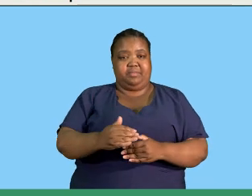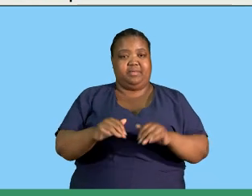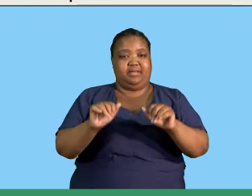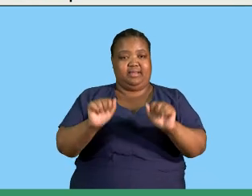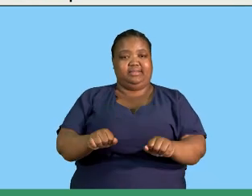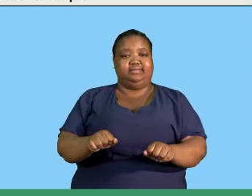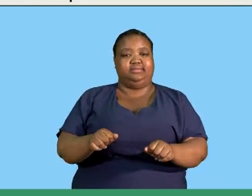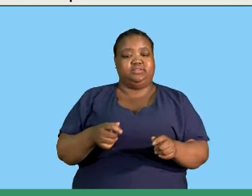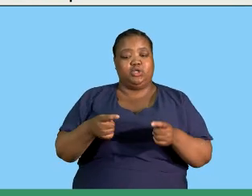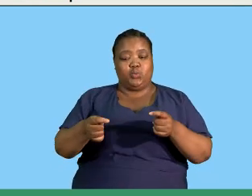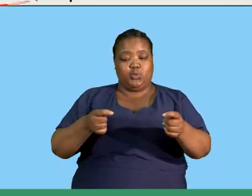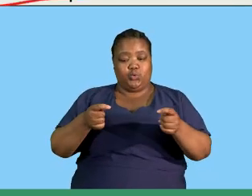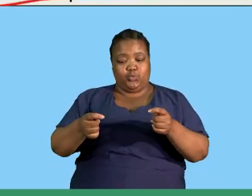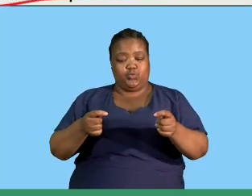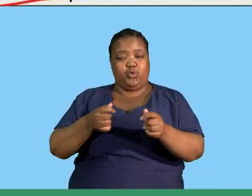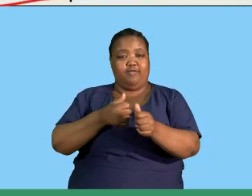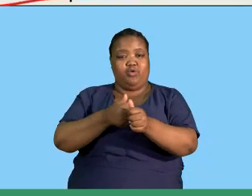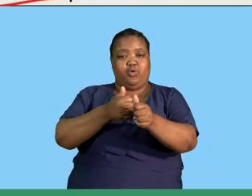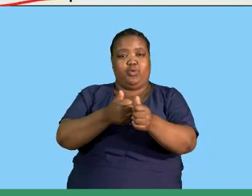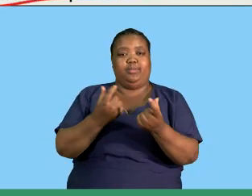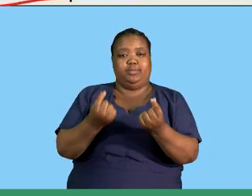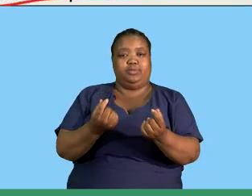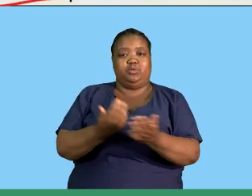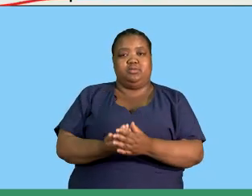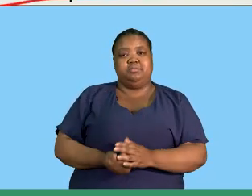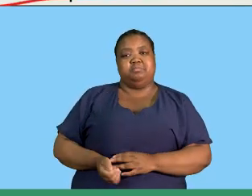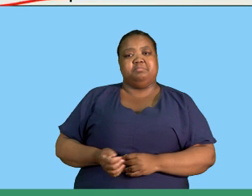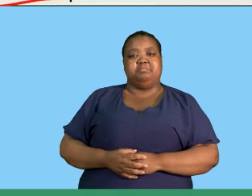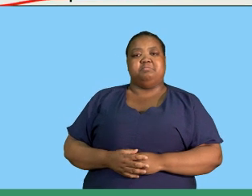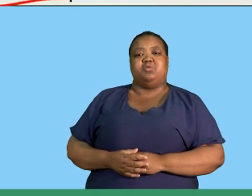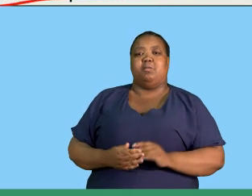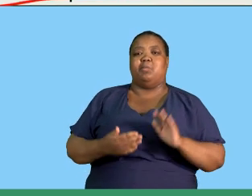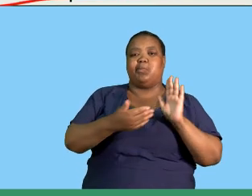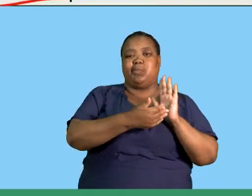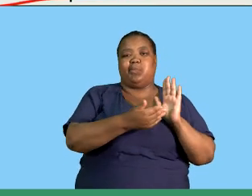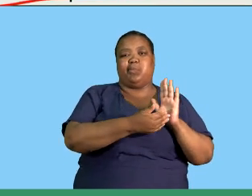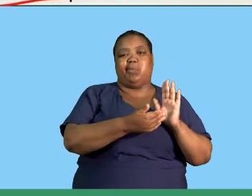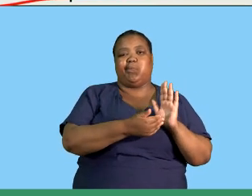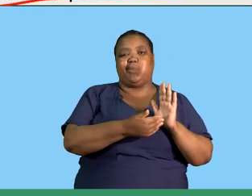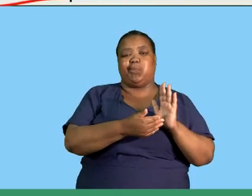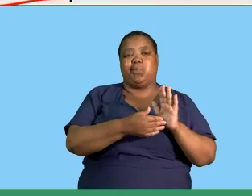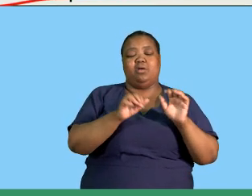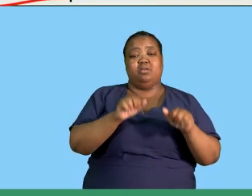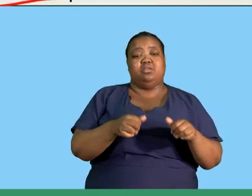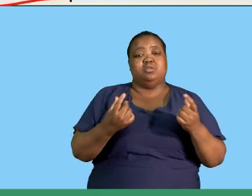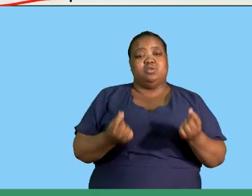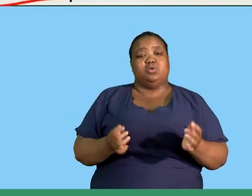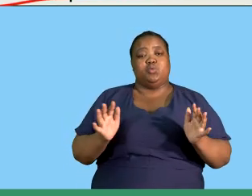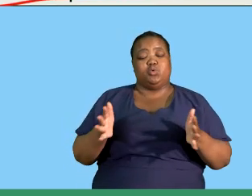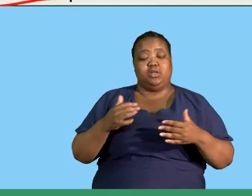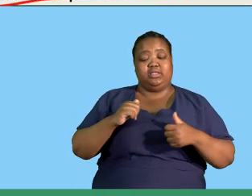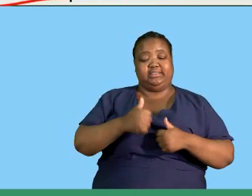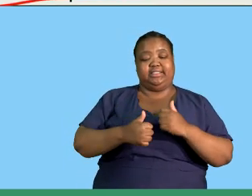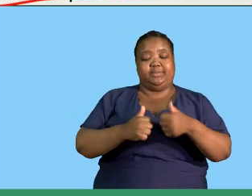and follow-up. Here it is, specific dates as is. So this is what they've done. These are the steps in